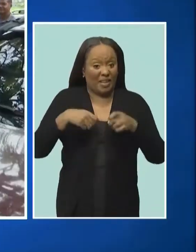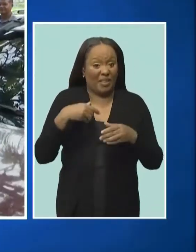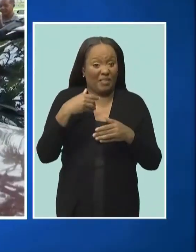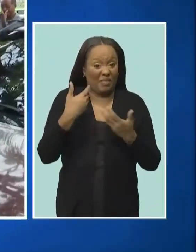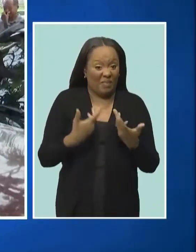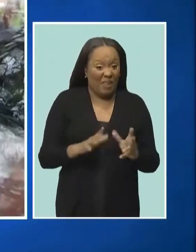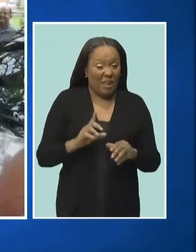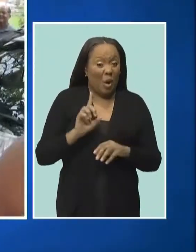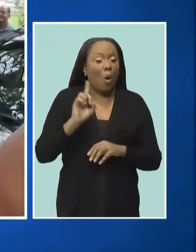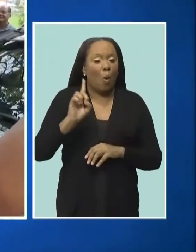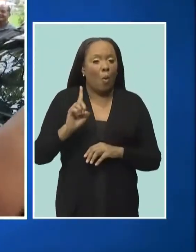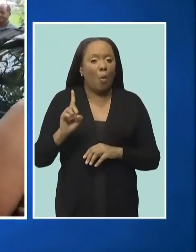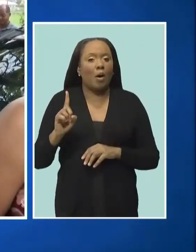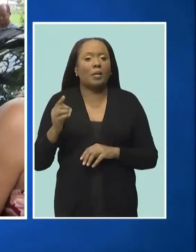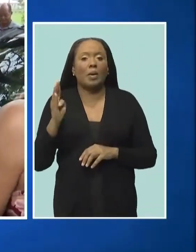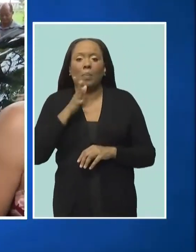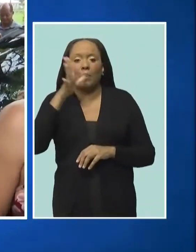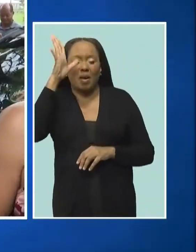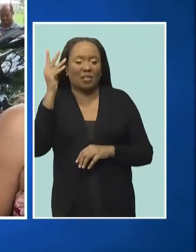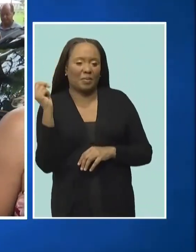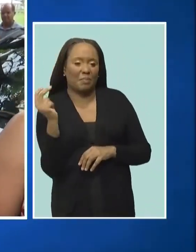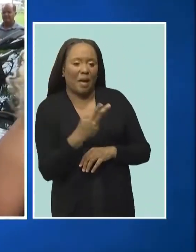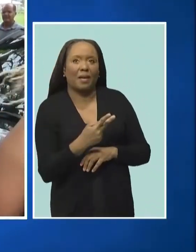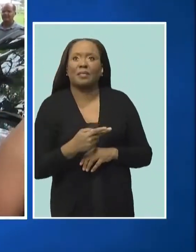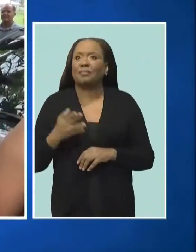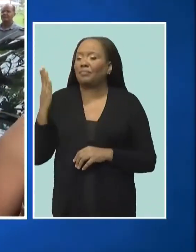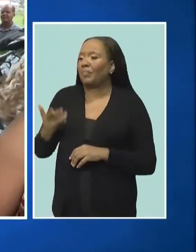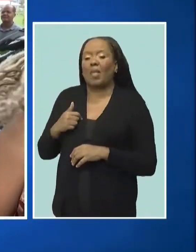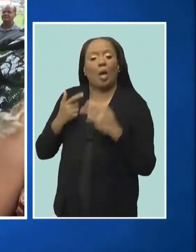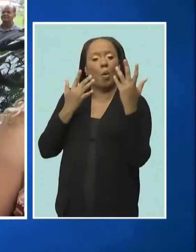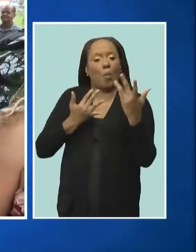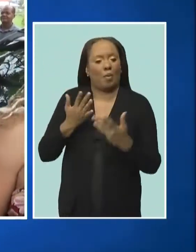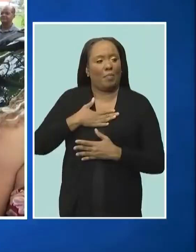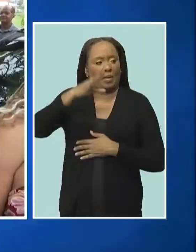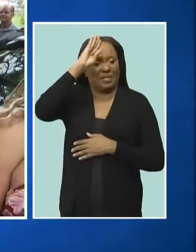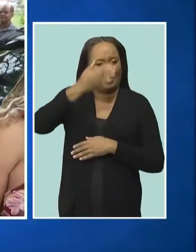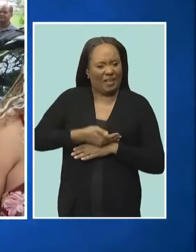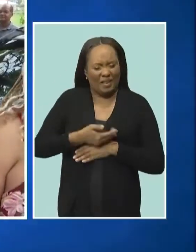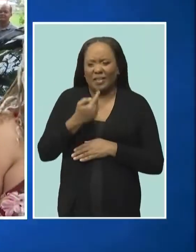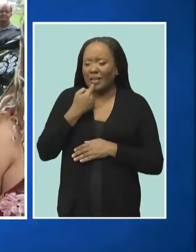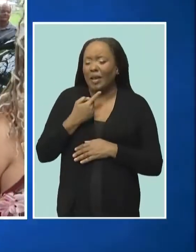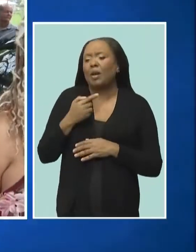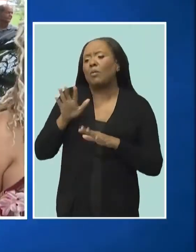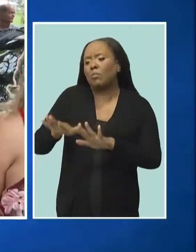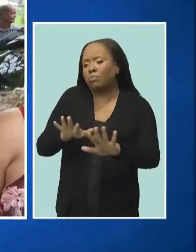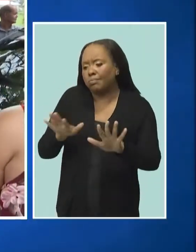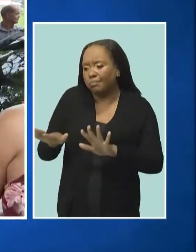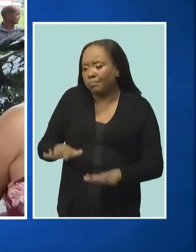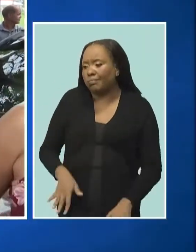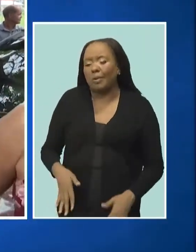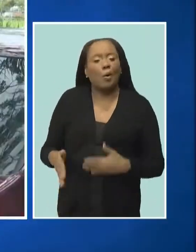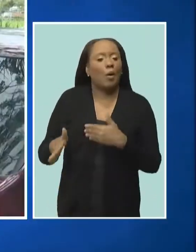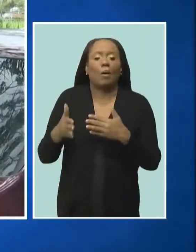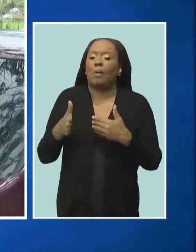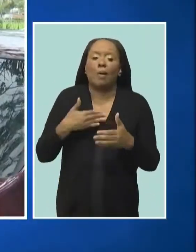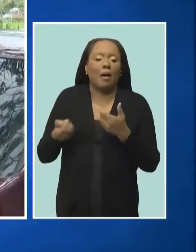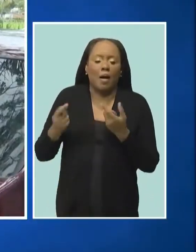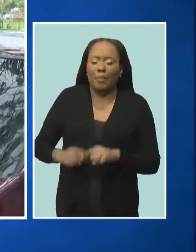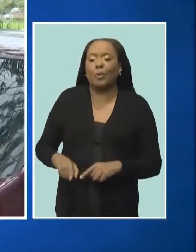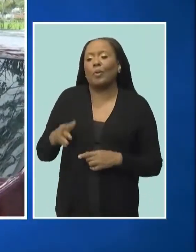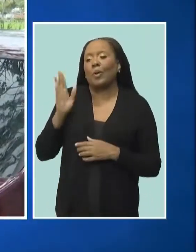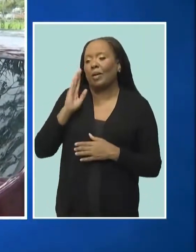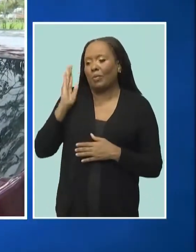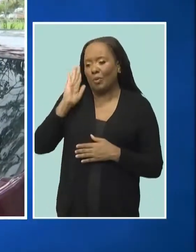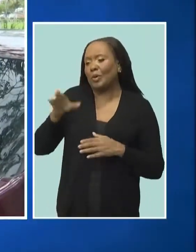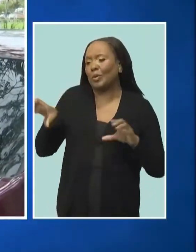on my son. I just told him, relax and do his best. Anything he does, we'll be grateful for. I definitely told her to do